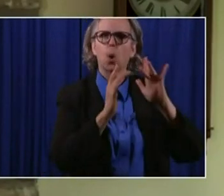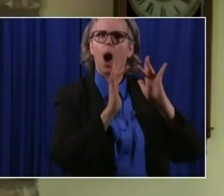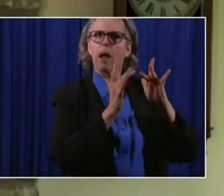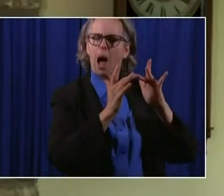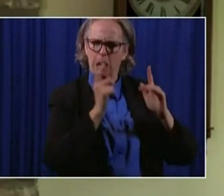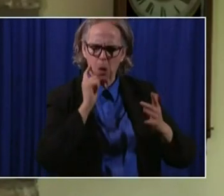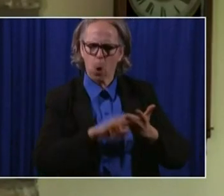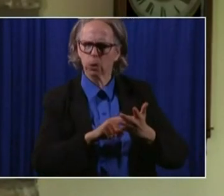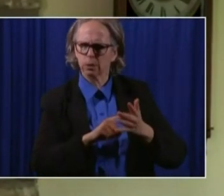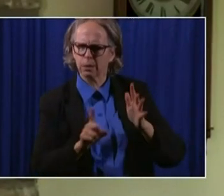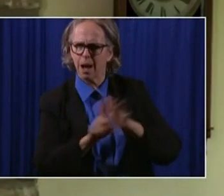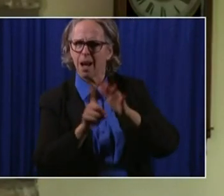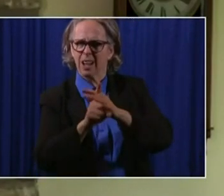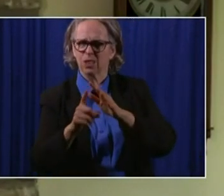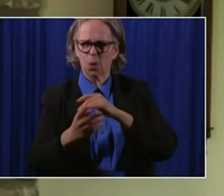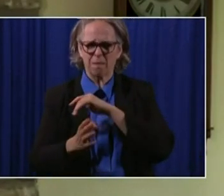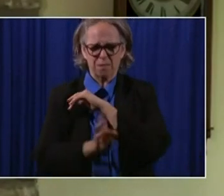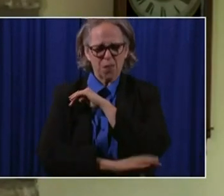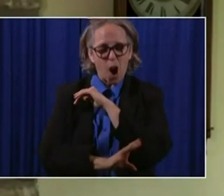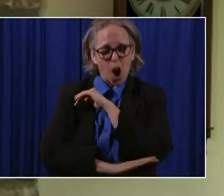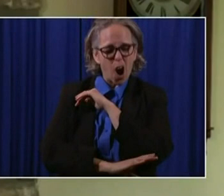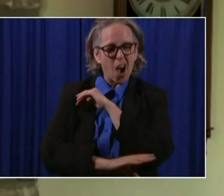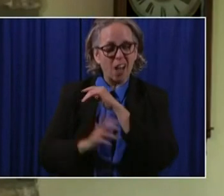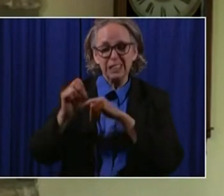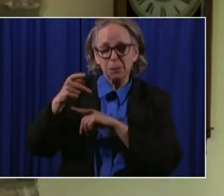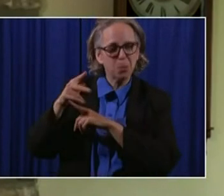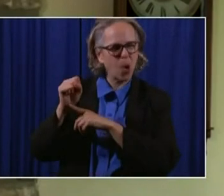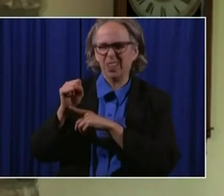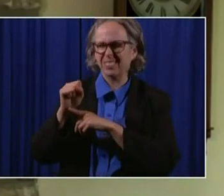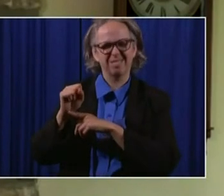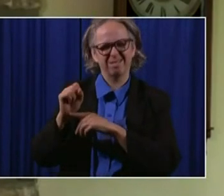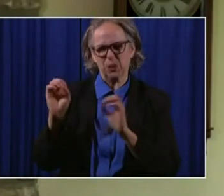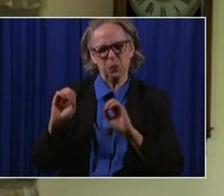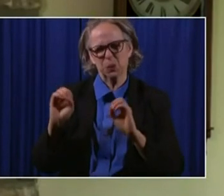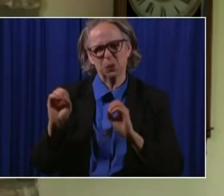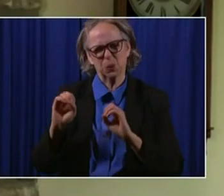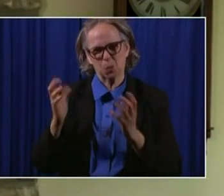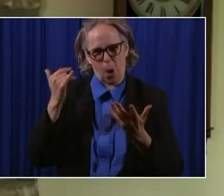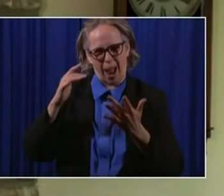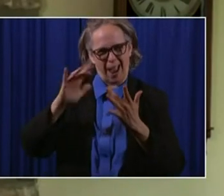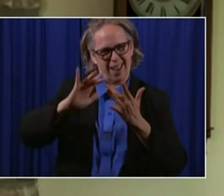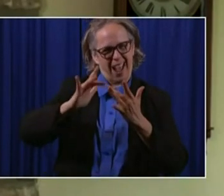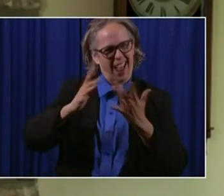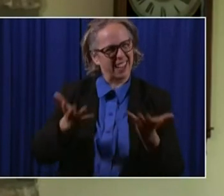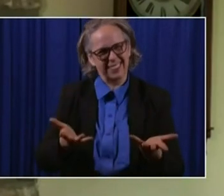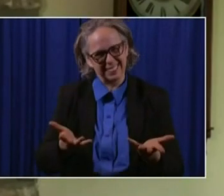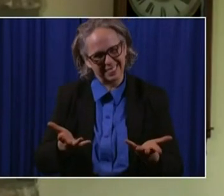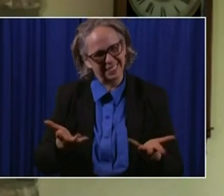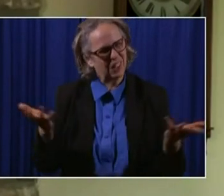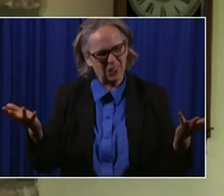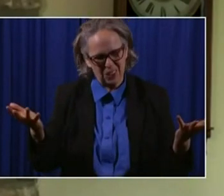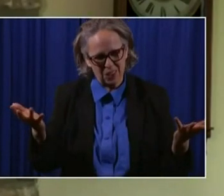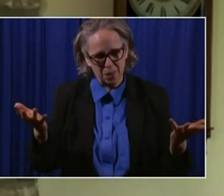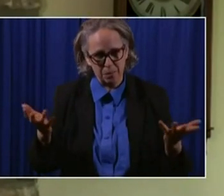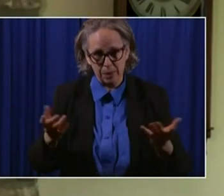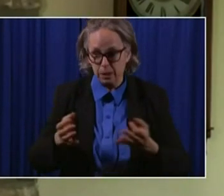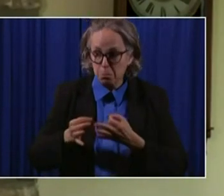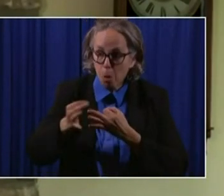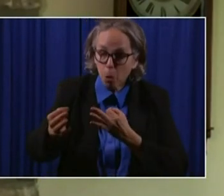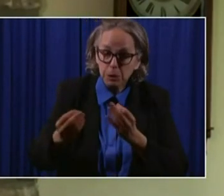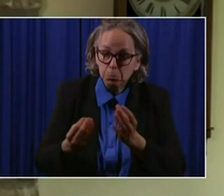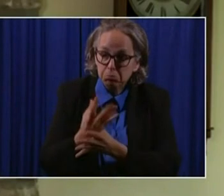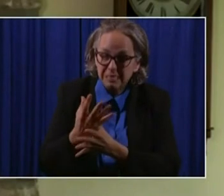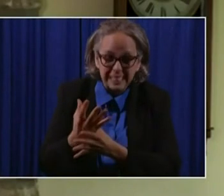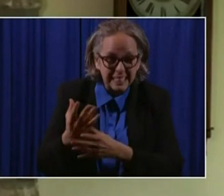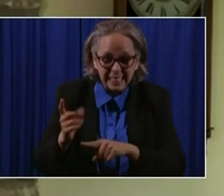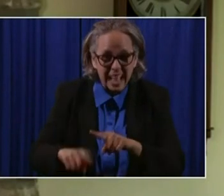sports. So if there was no opportunity in the spring to play, and again, we can't predict the future. We